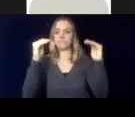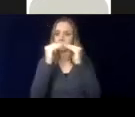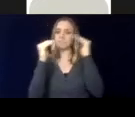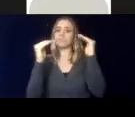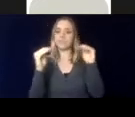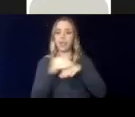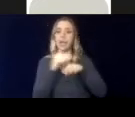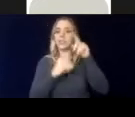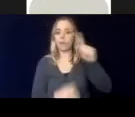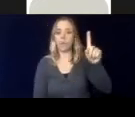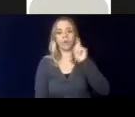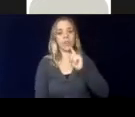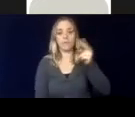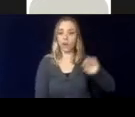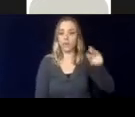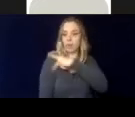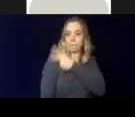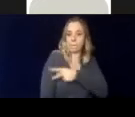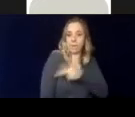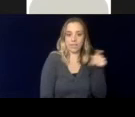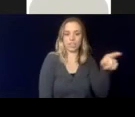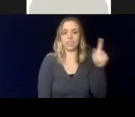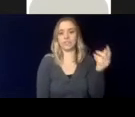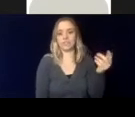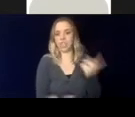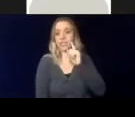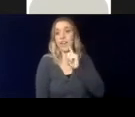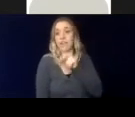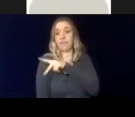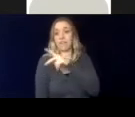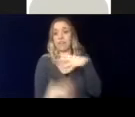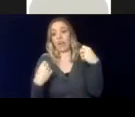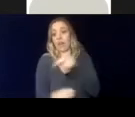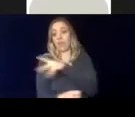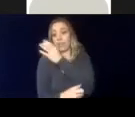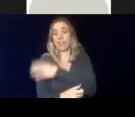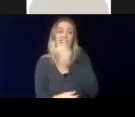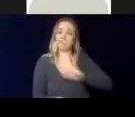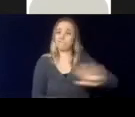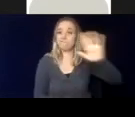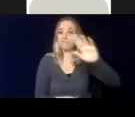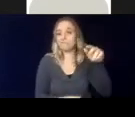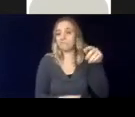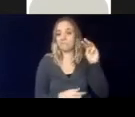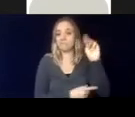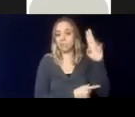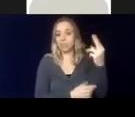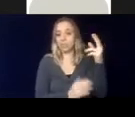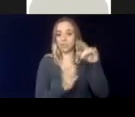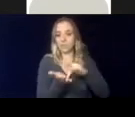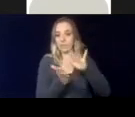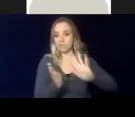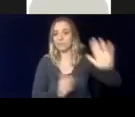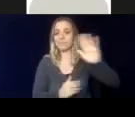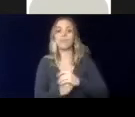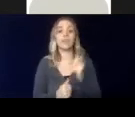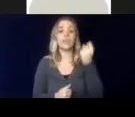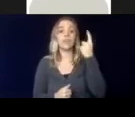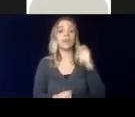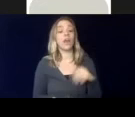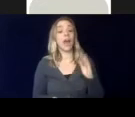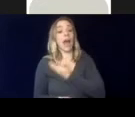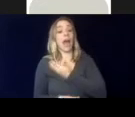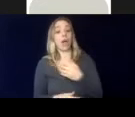deaf and hard of hearing patients at the Deaf Health Clinic and also across Michigan Medicine. So our Deaf Health Clinic, which is housed at the Department of